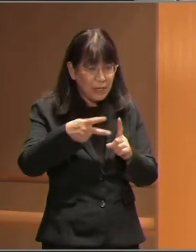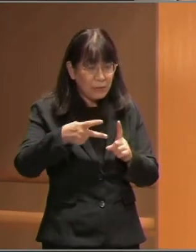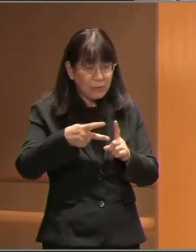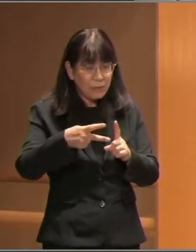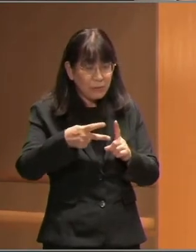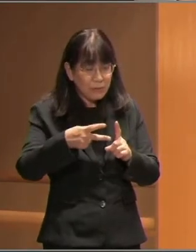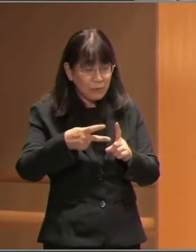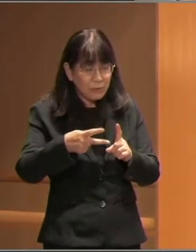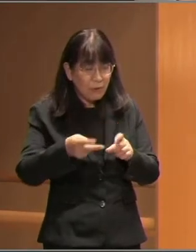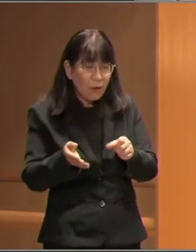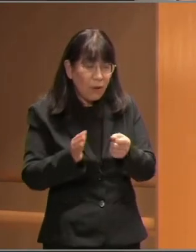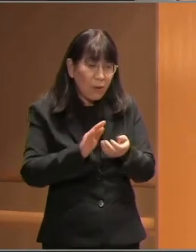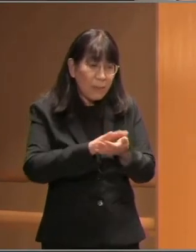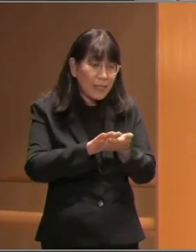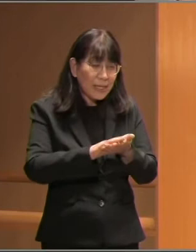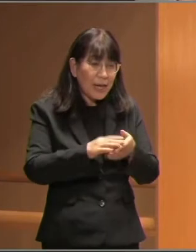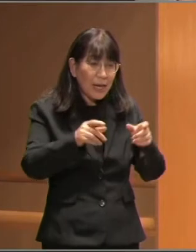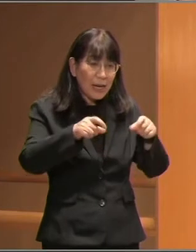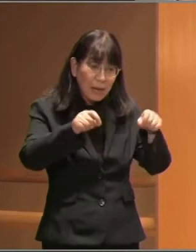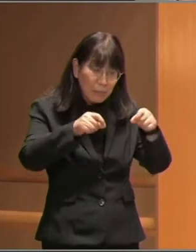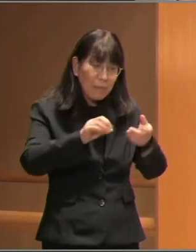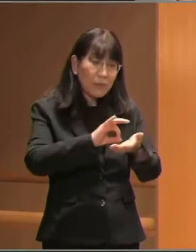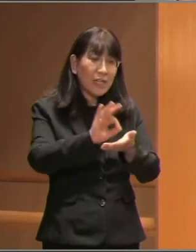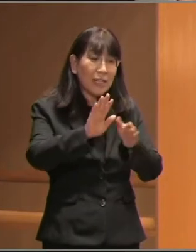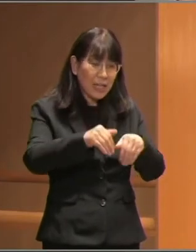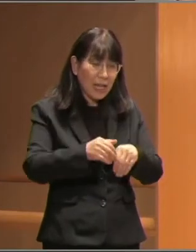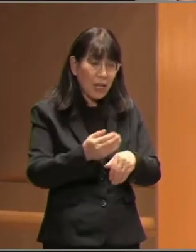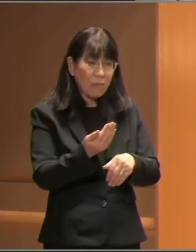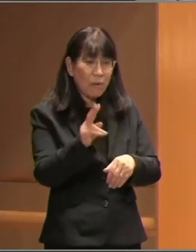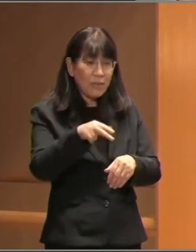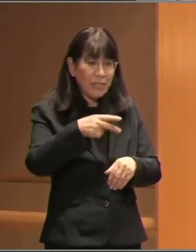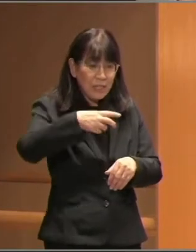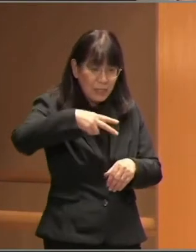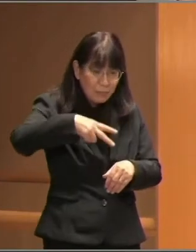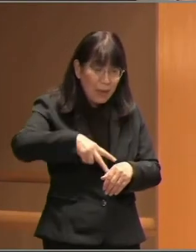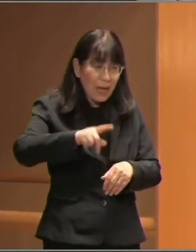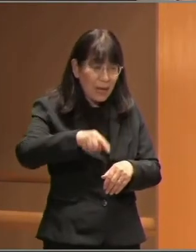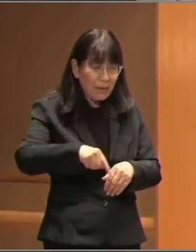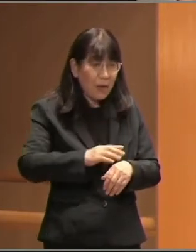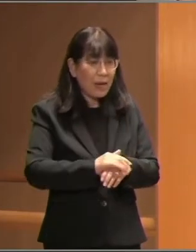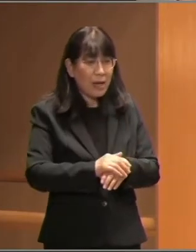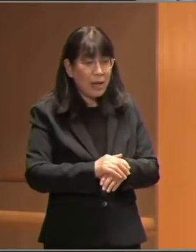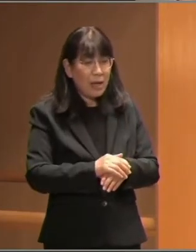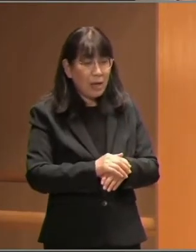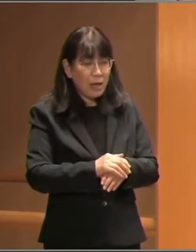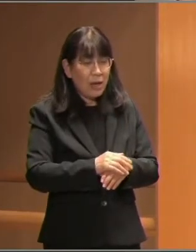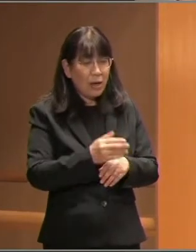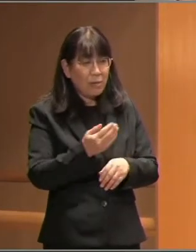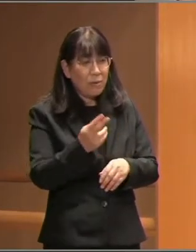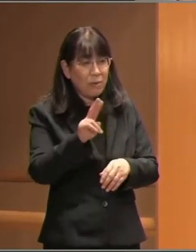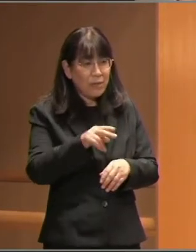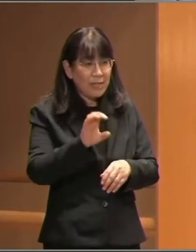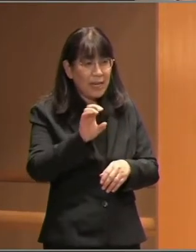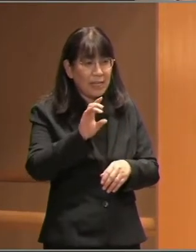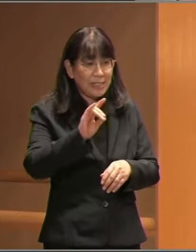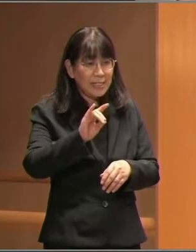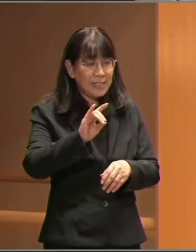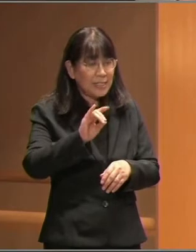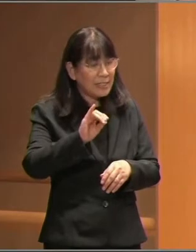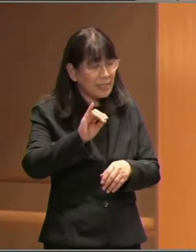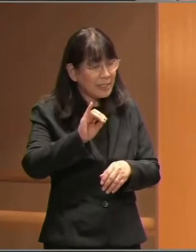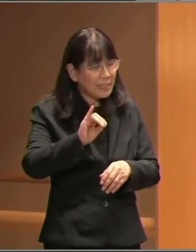And paper, including CNF, was also used. For polymer, polyamide polypropylene